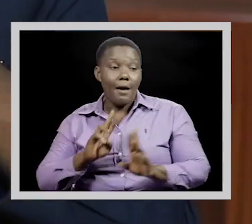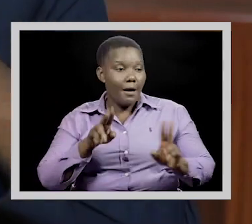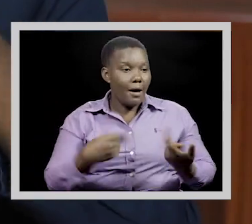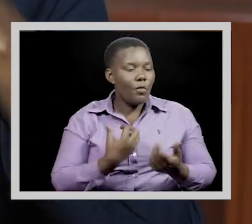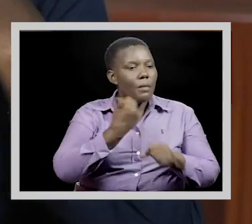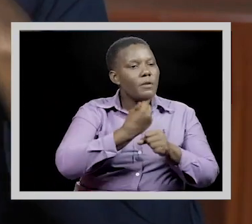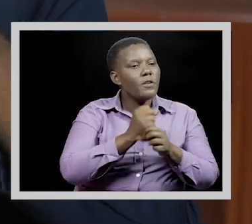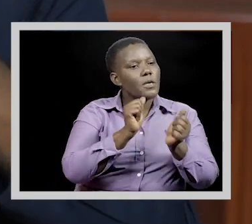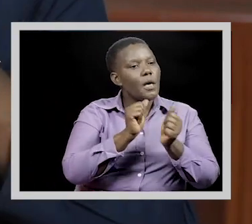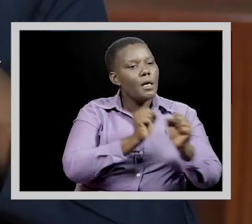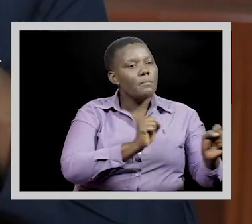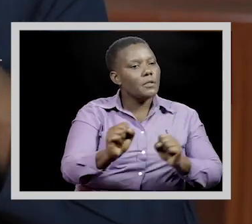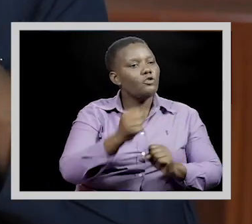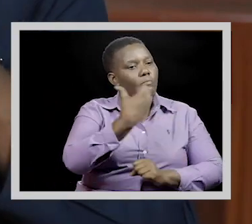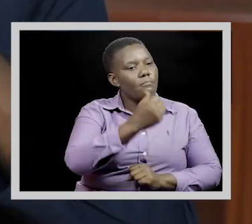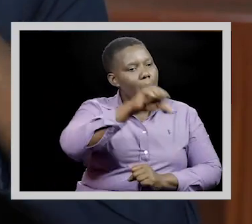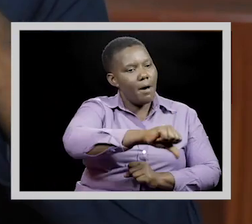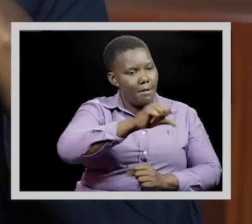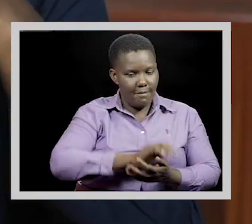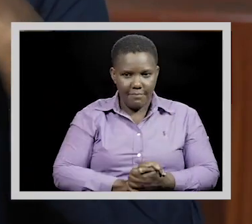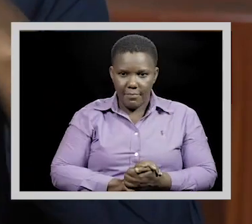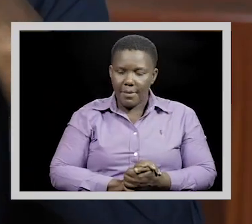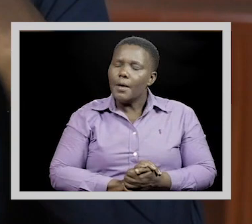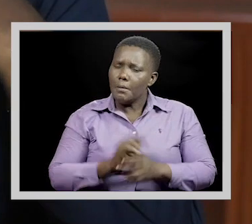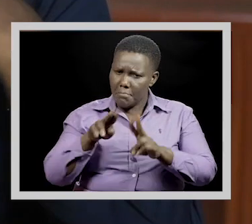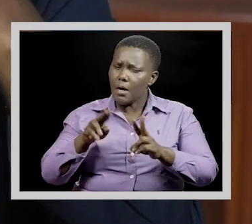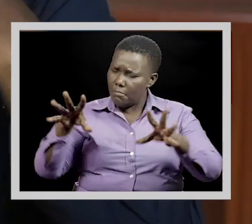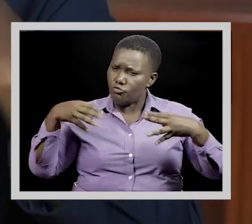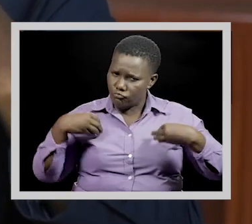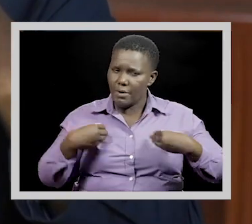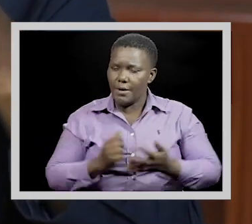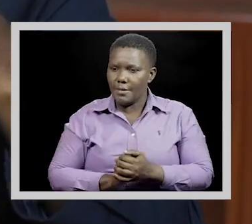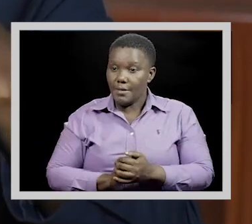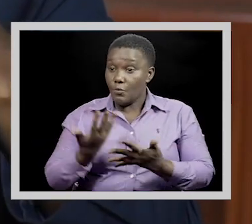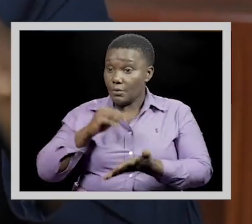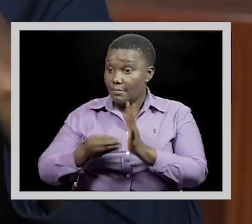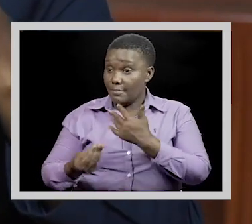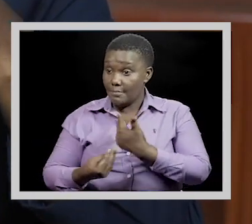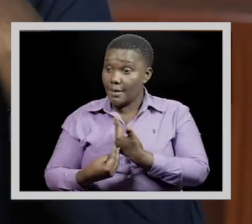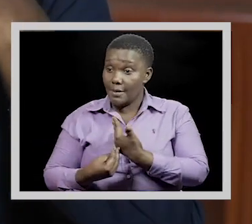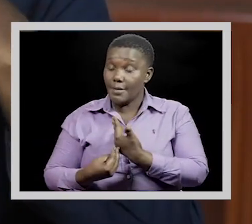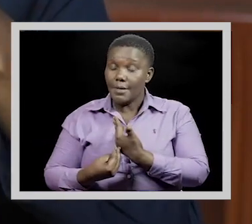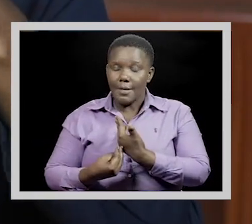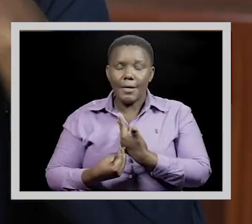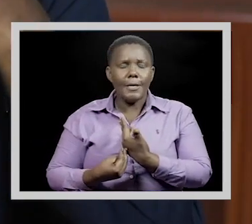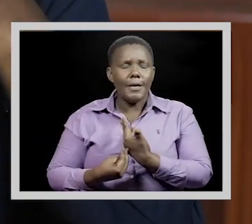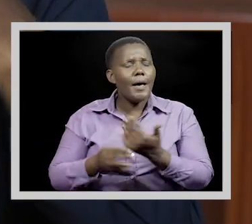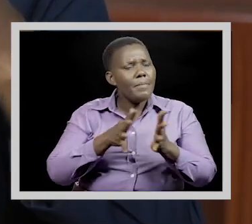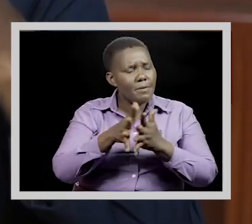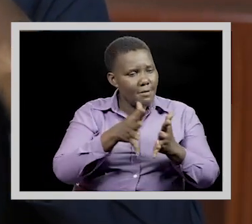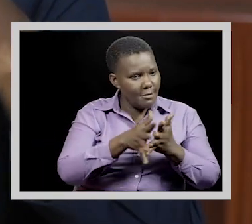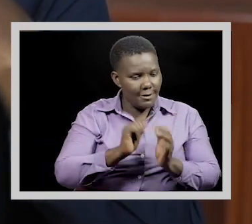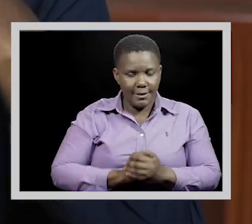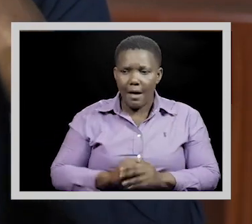he did something bad to me. He or she should be also allowed to draw or make some certain